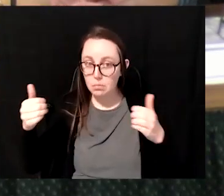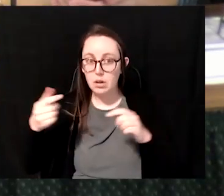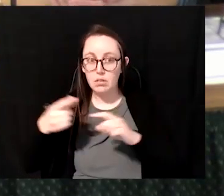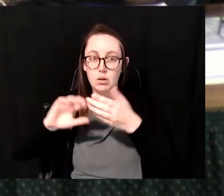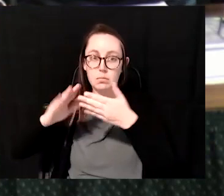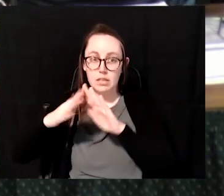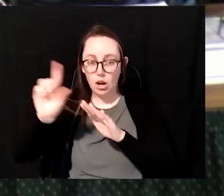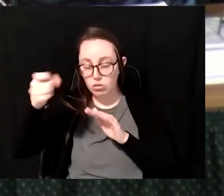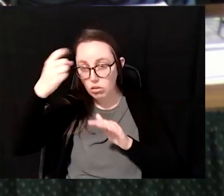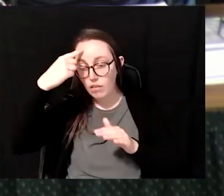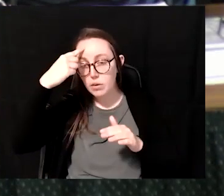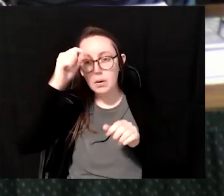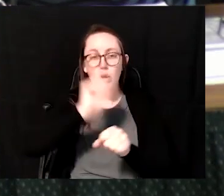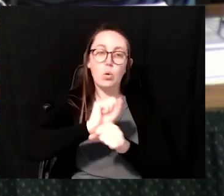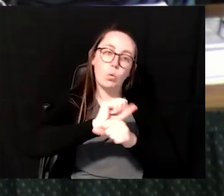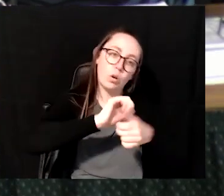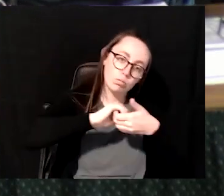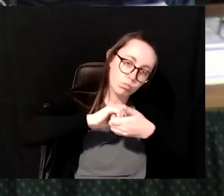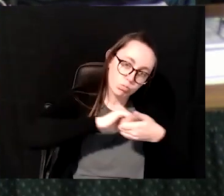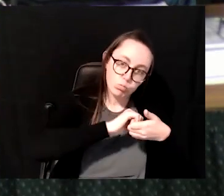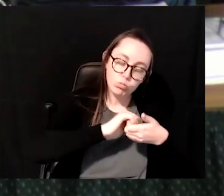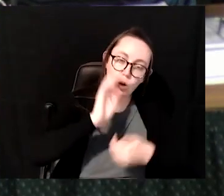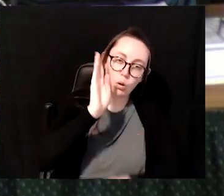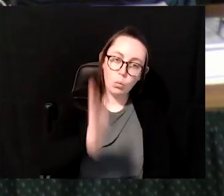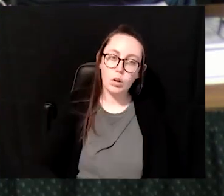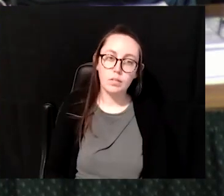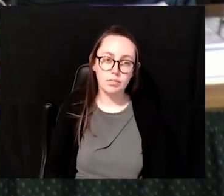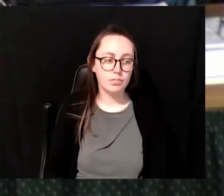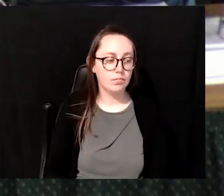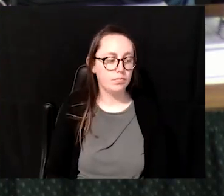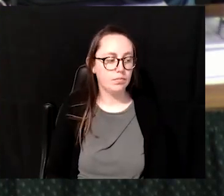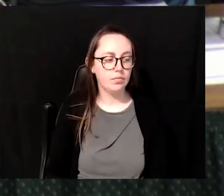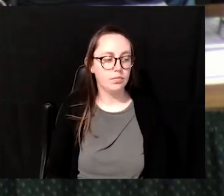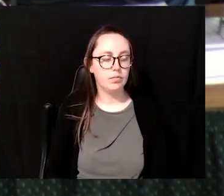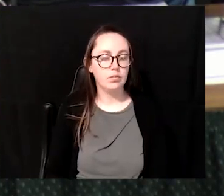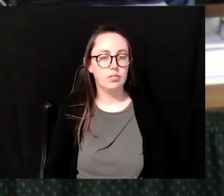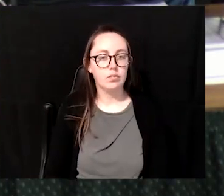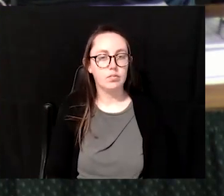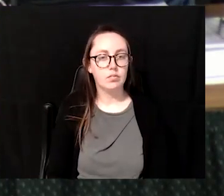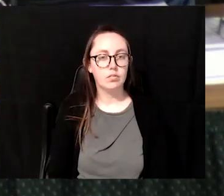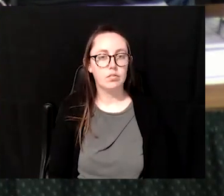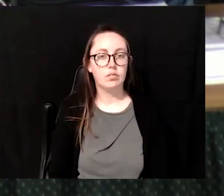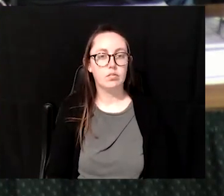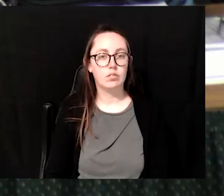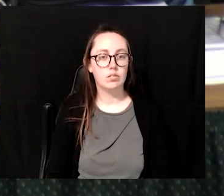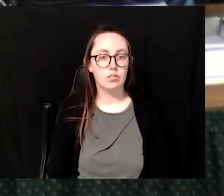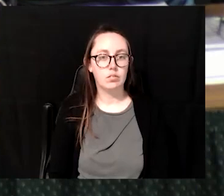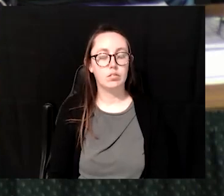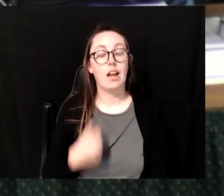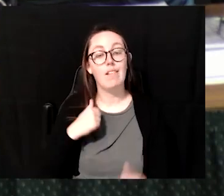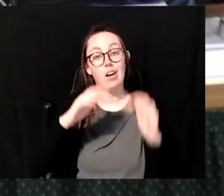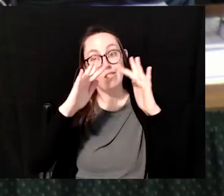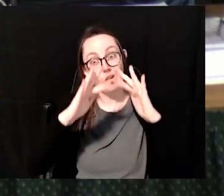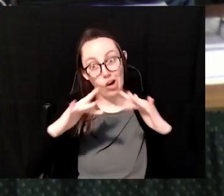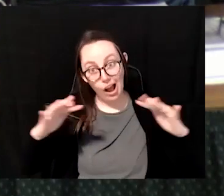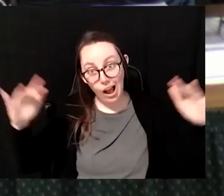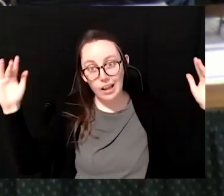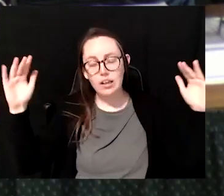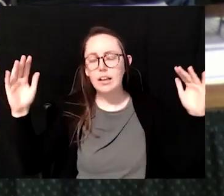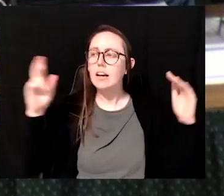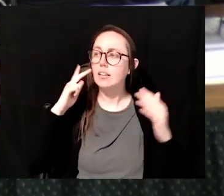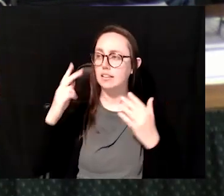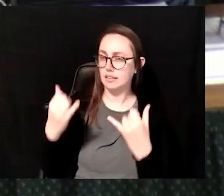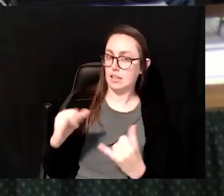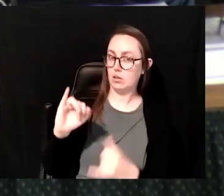government um there's a variety of things I I see I see John Ella here he has a